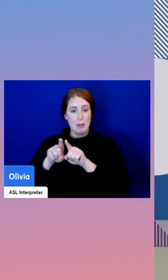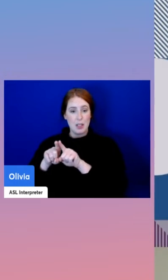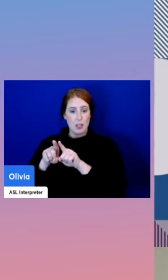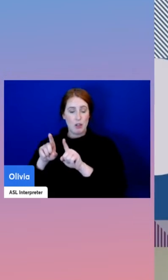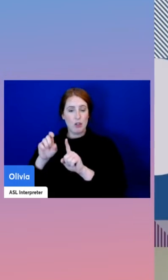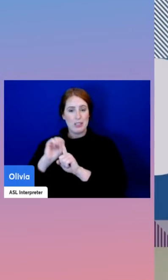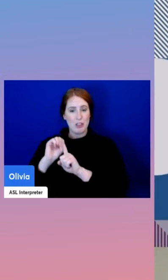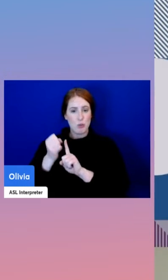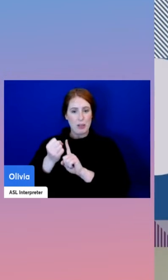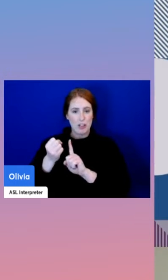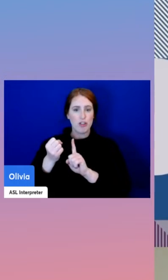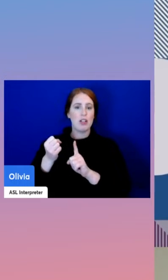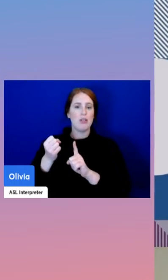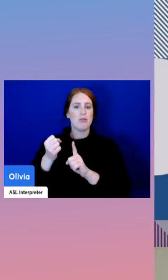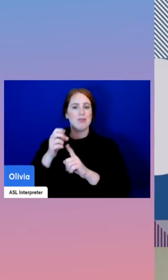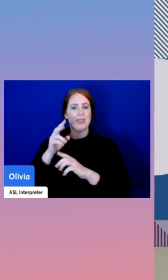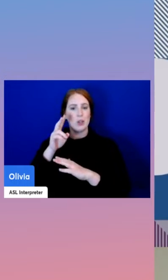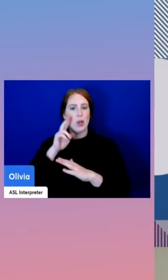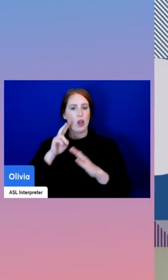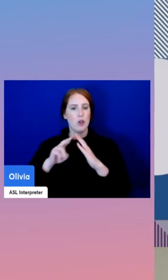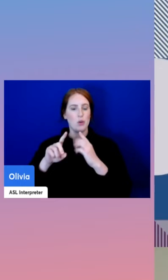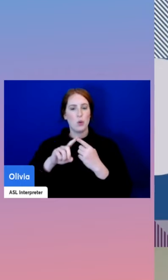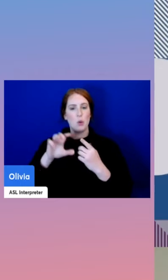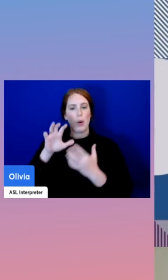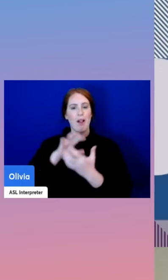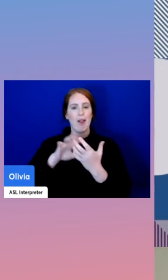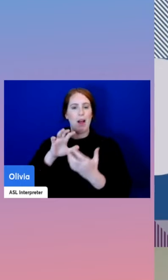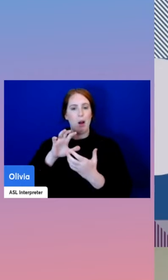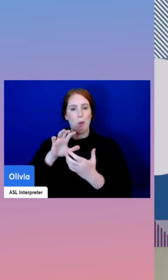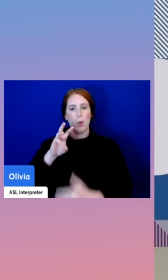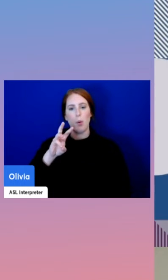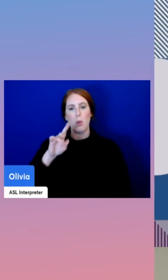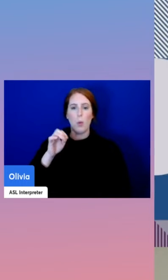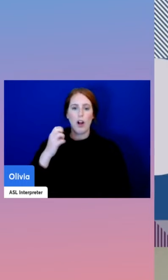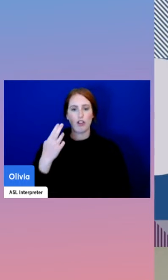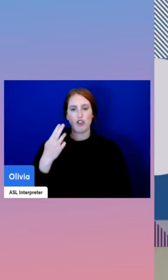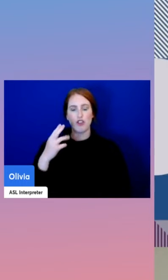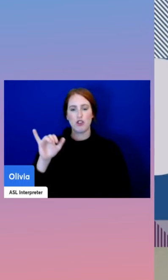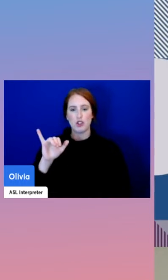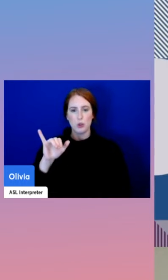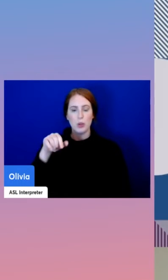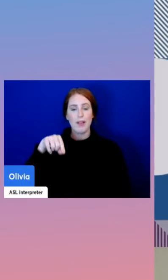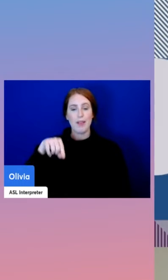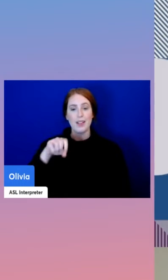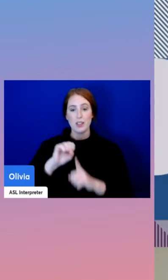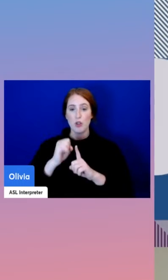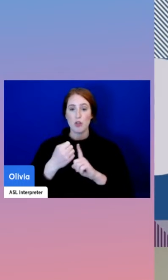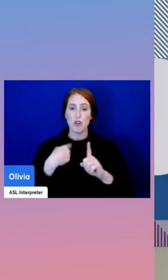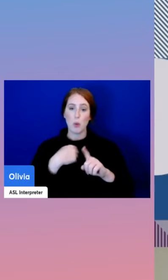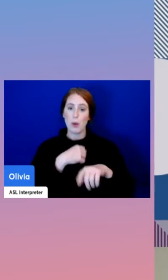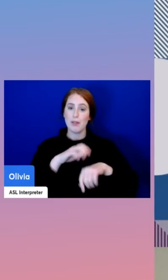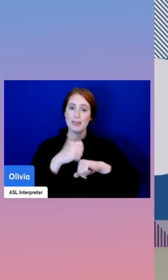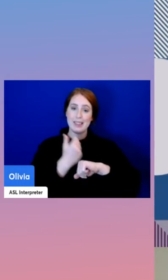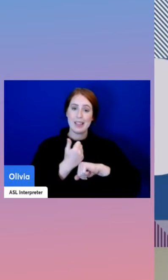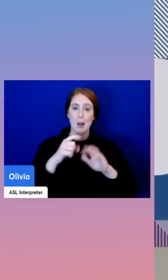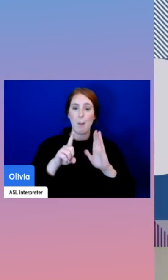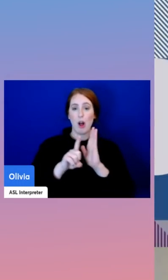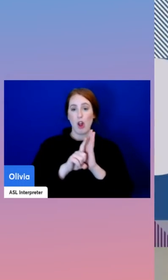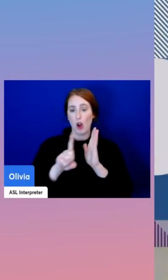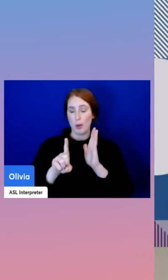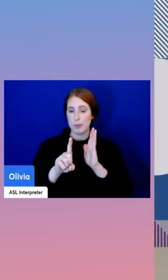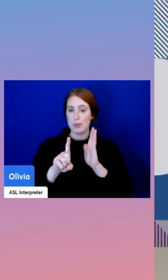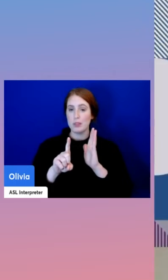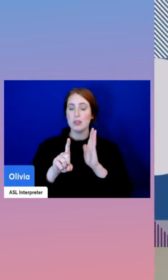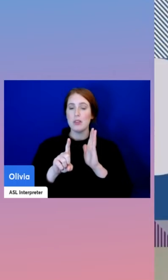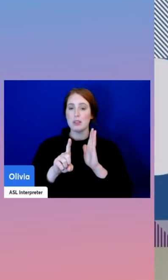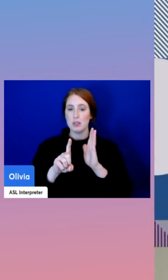look into CloudWatch as well. So in this case, we are putting in alarms, for example, and putting in alarms